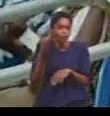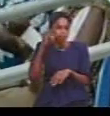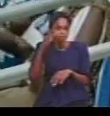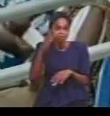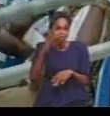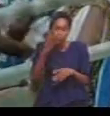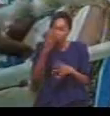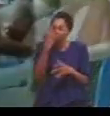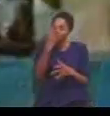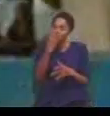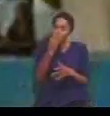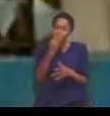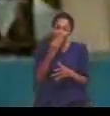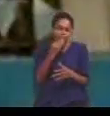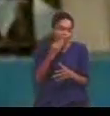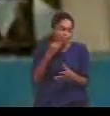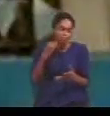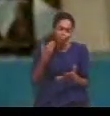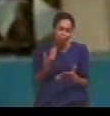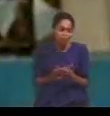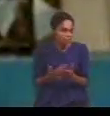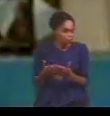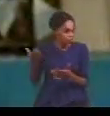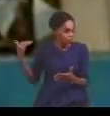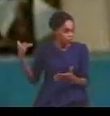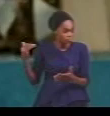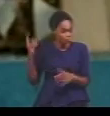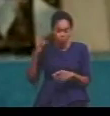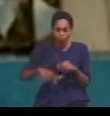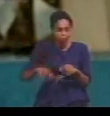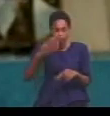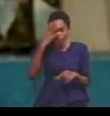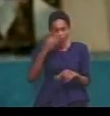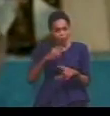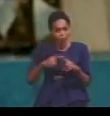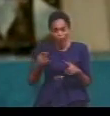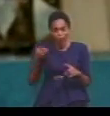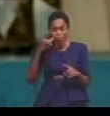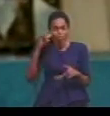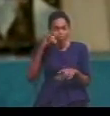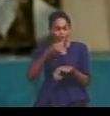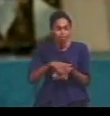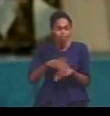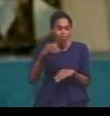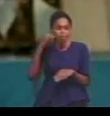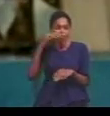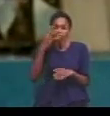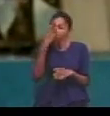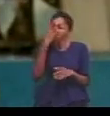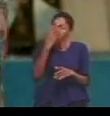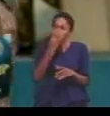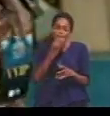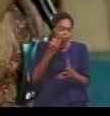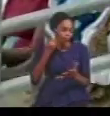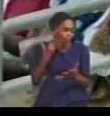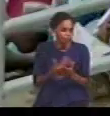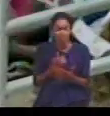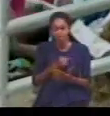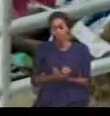Hallelujah. I slept like a baby. It can only be God. Thank you.